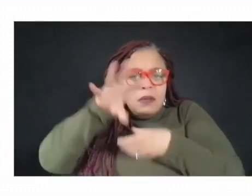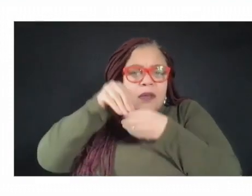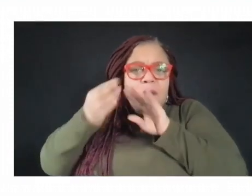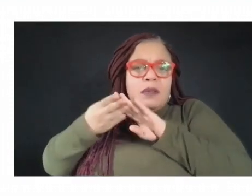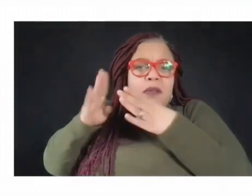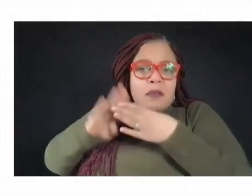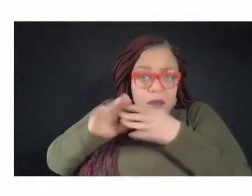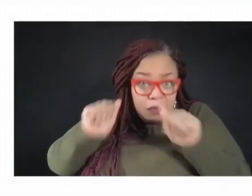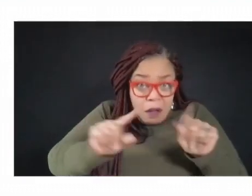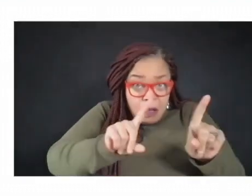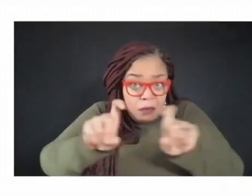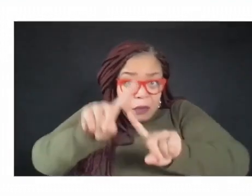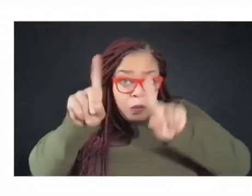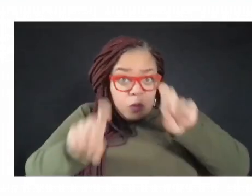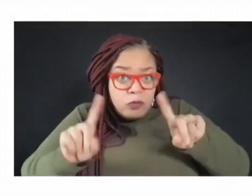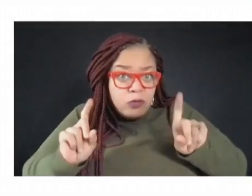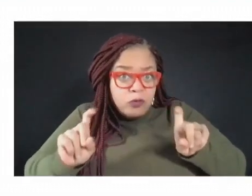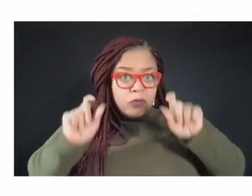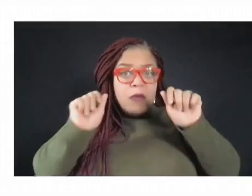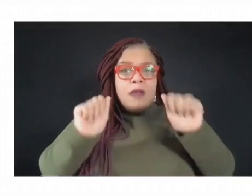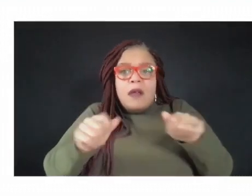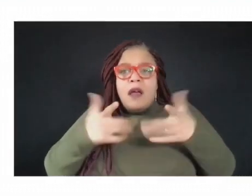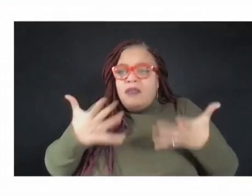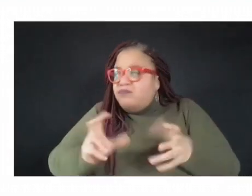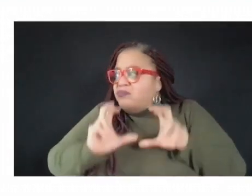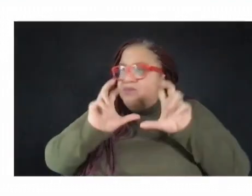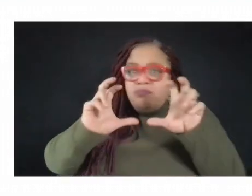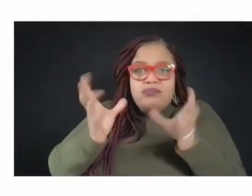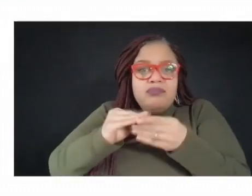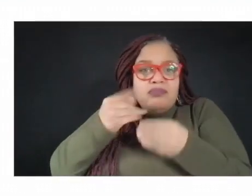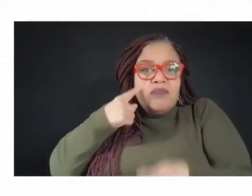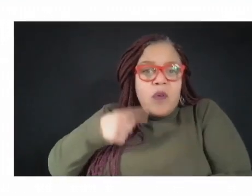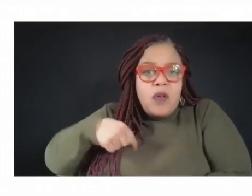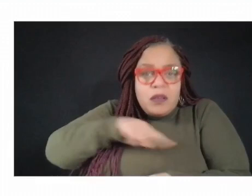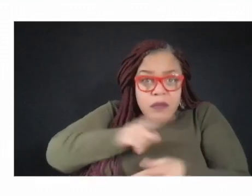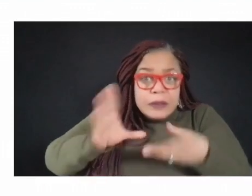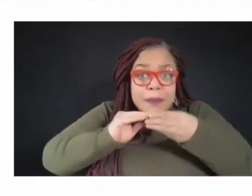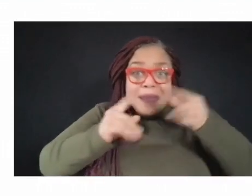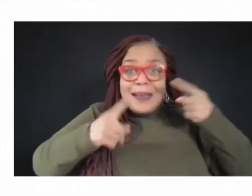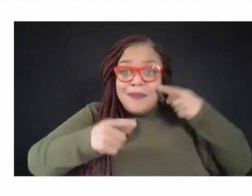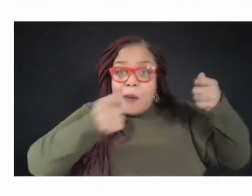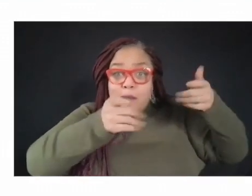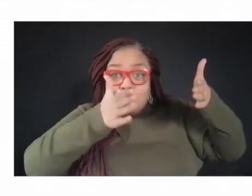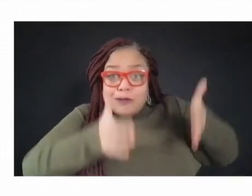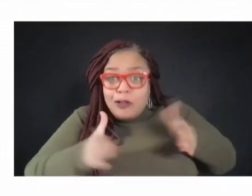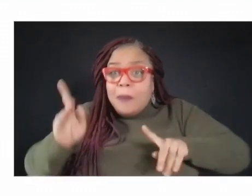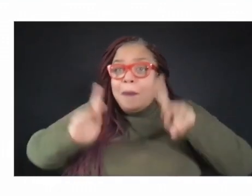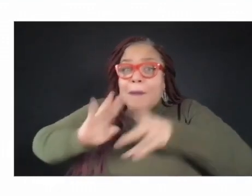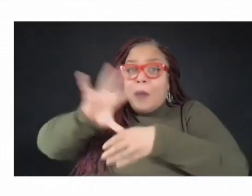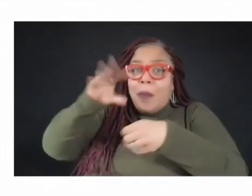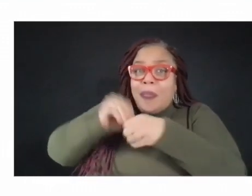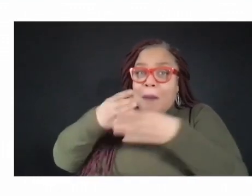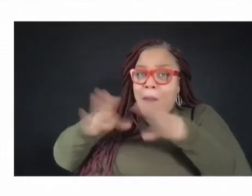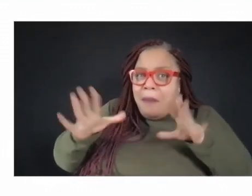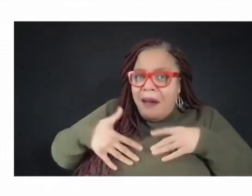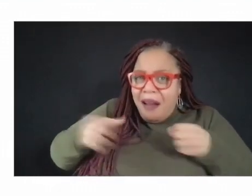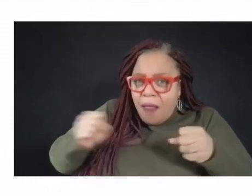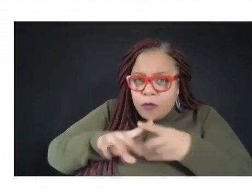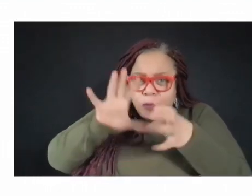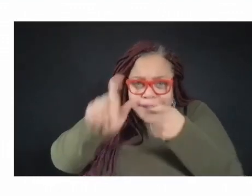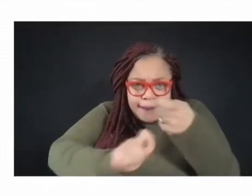administrators, people within public health to be concise and communicate. If they don't know, they don't know. So I think that's something was